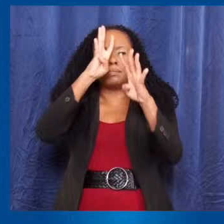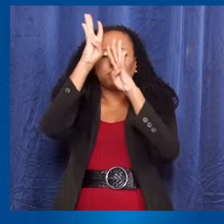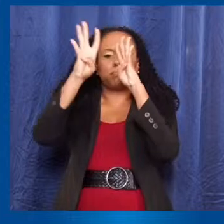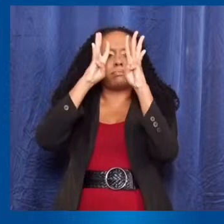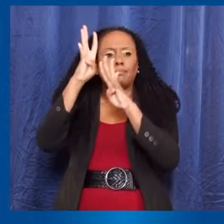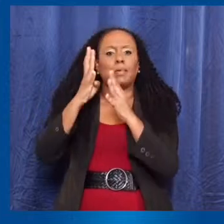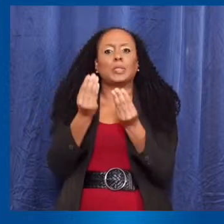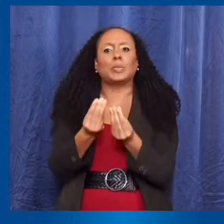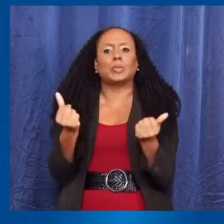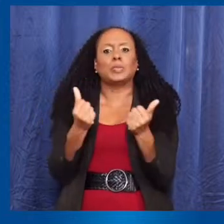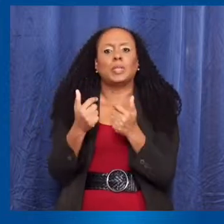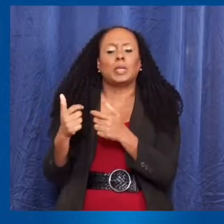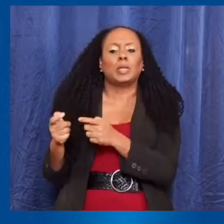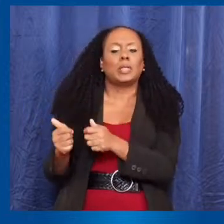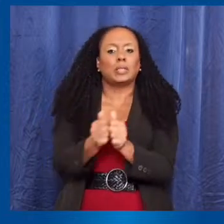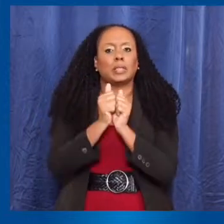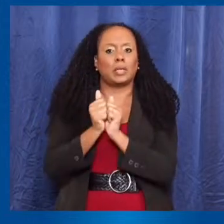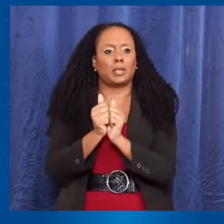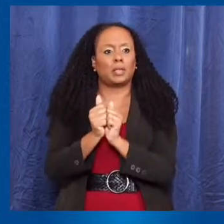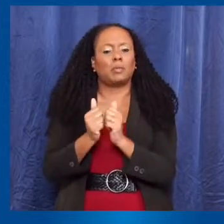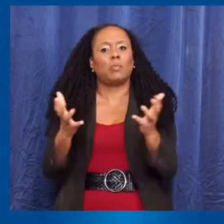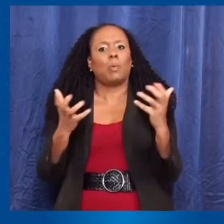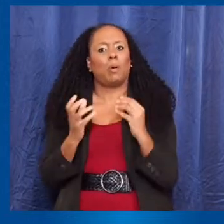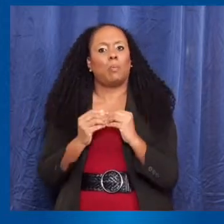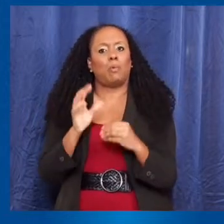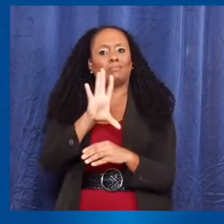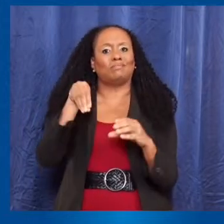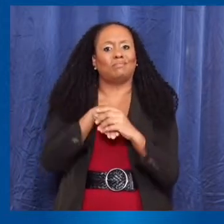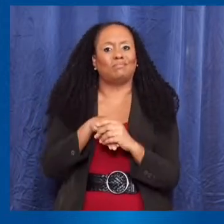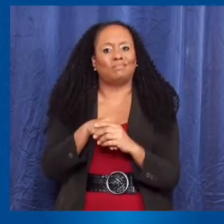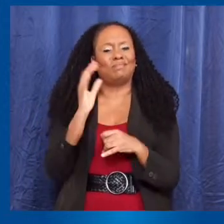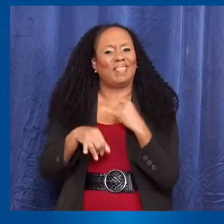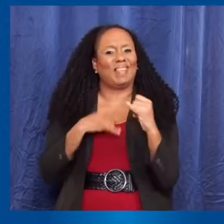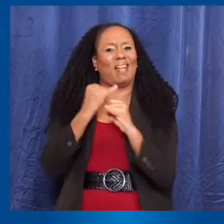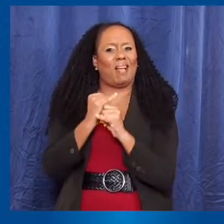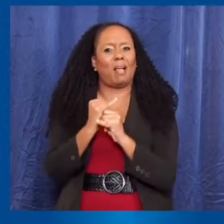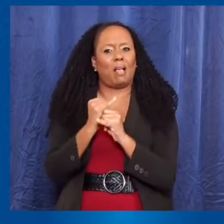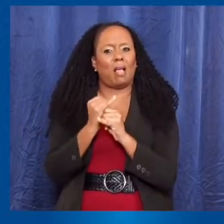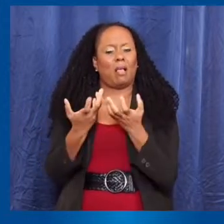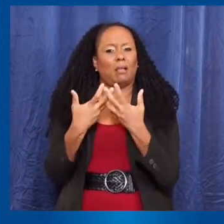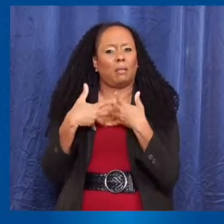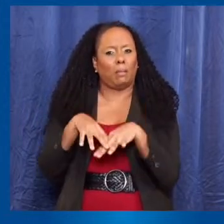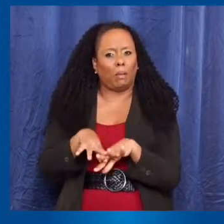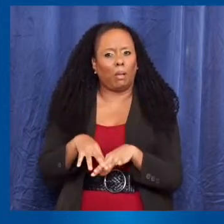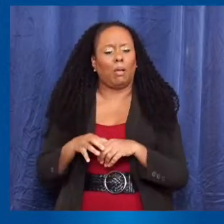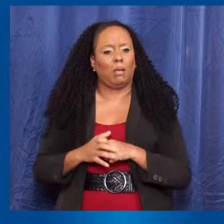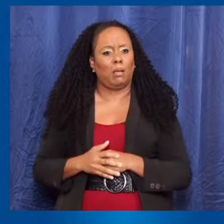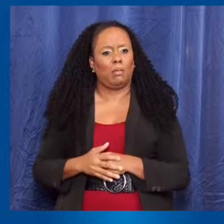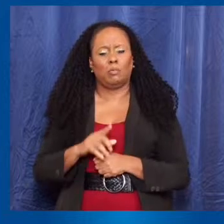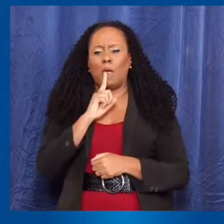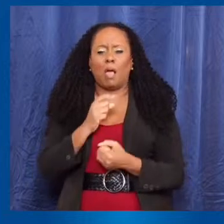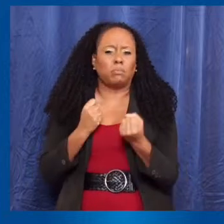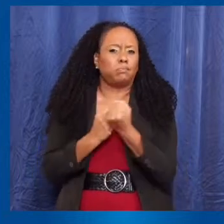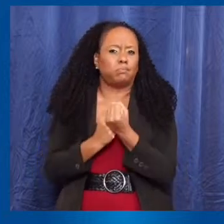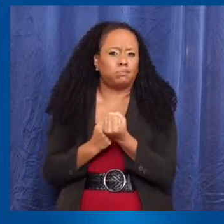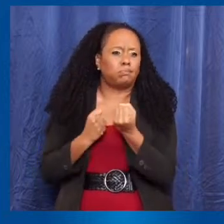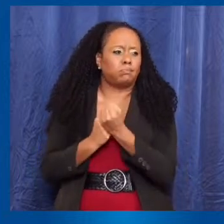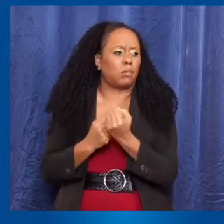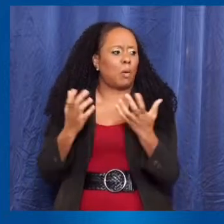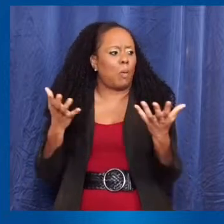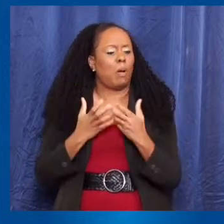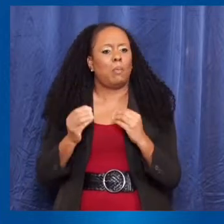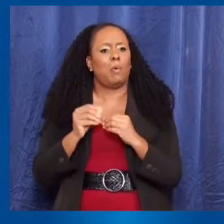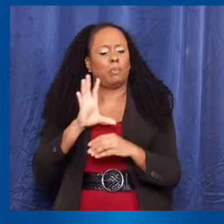the spirit of inclusive international partnership that I'm strongly advocated for. We